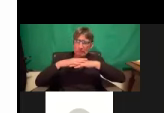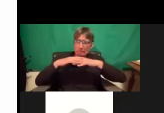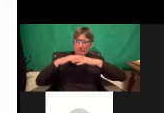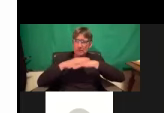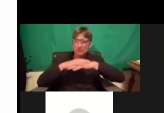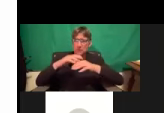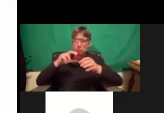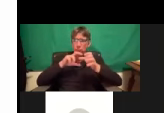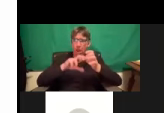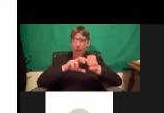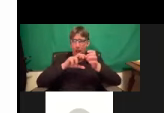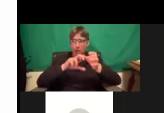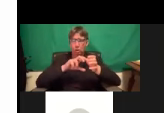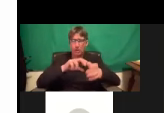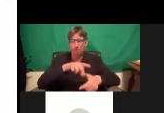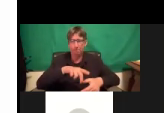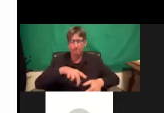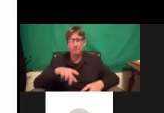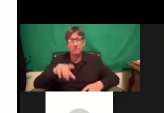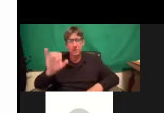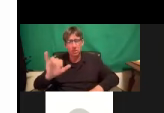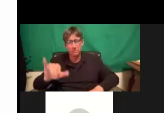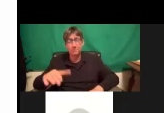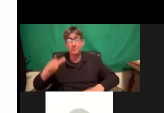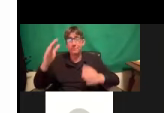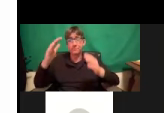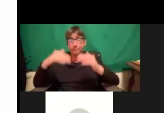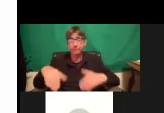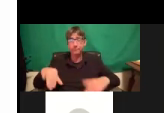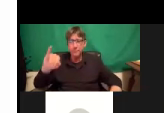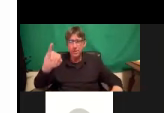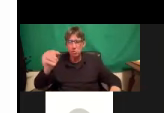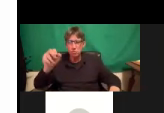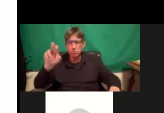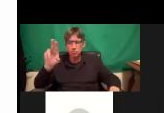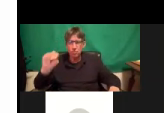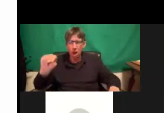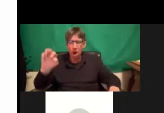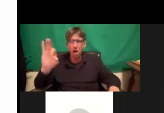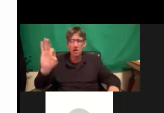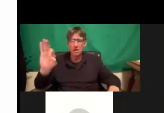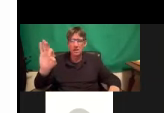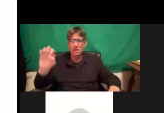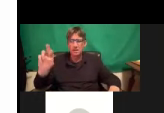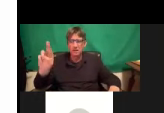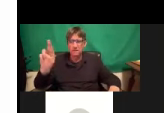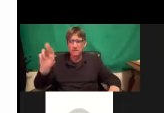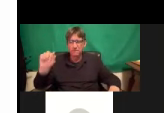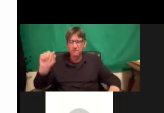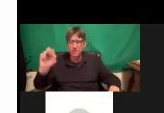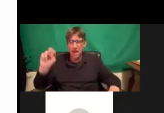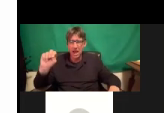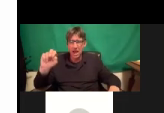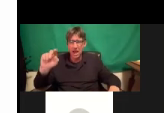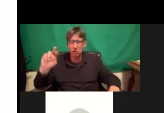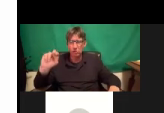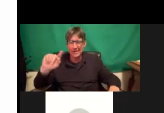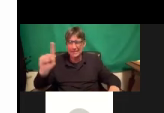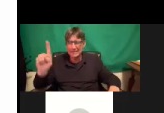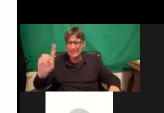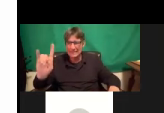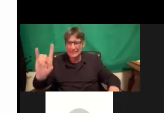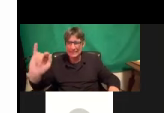Next, I'm going to ask John Baranzini I'm going to ask him to unmute himself.